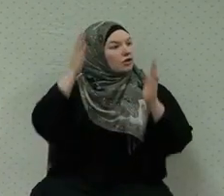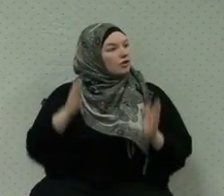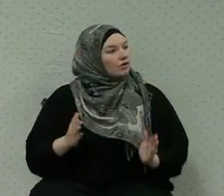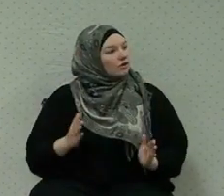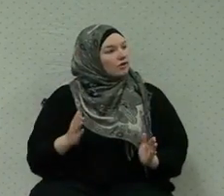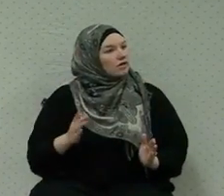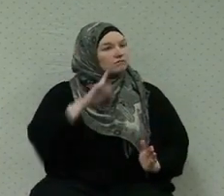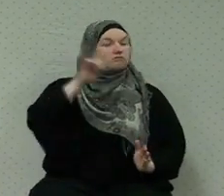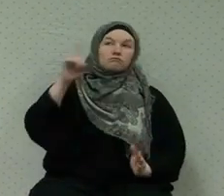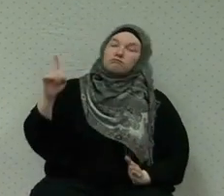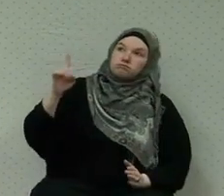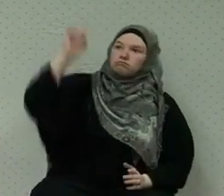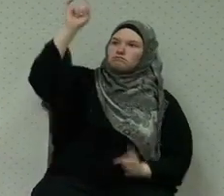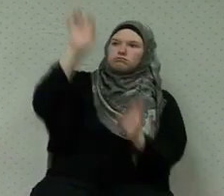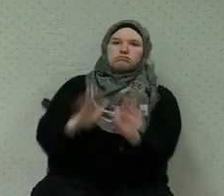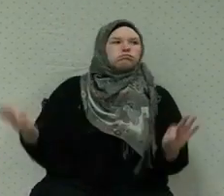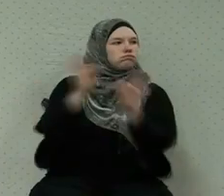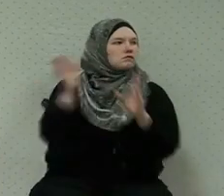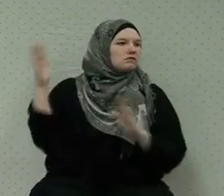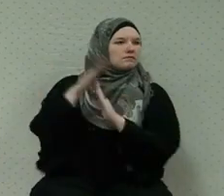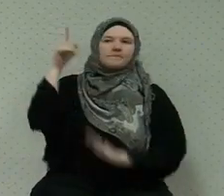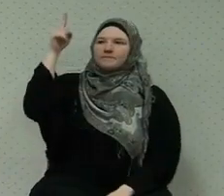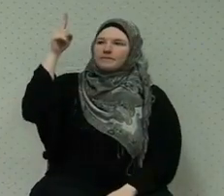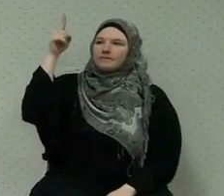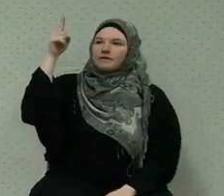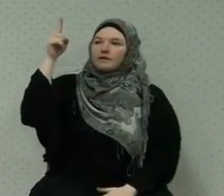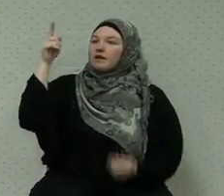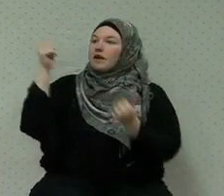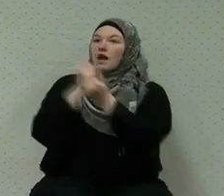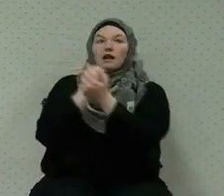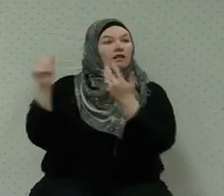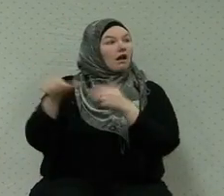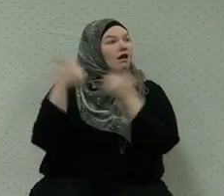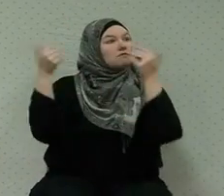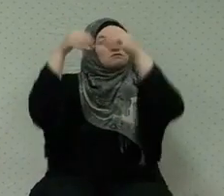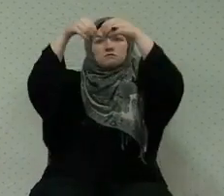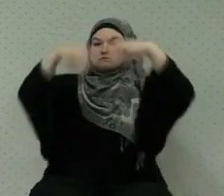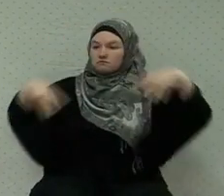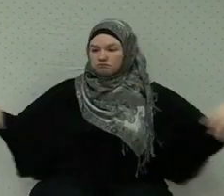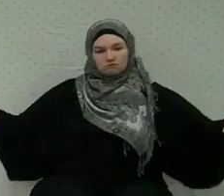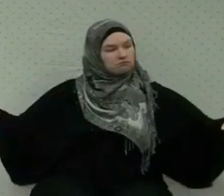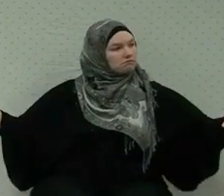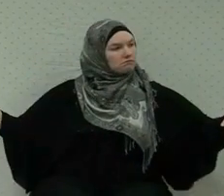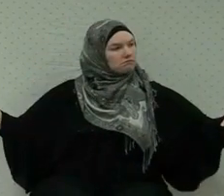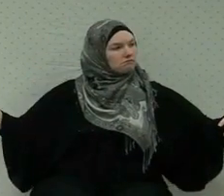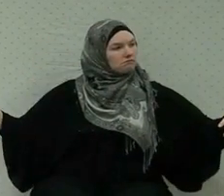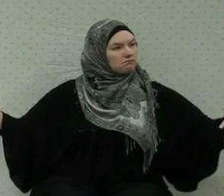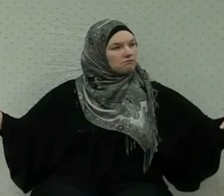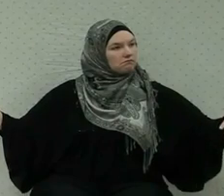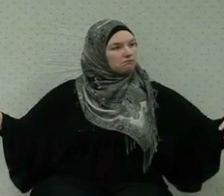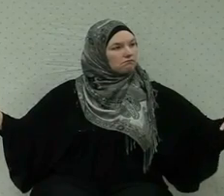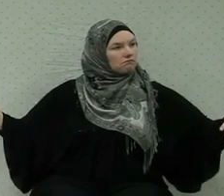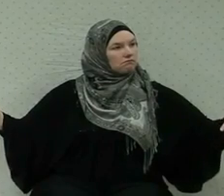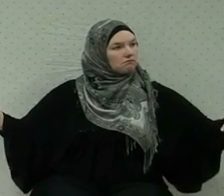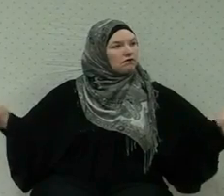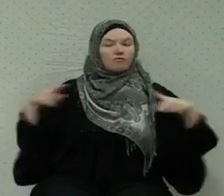the important one. And anything else stems their importance from